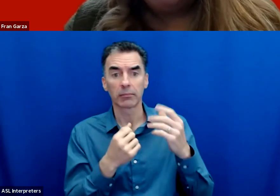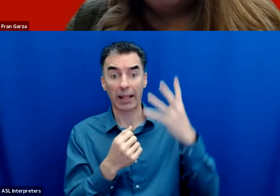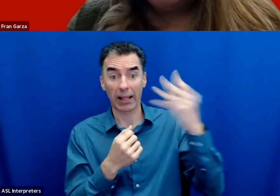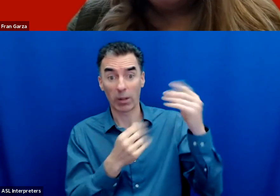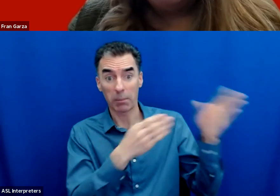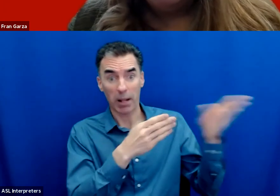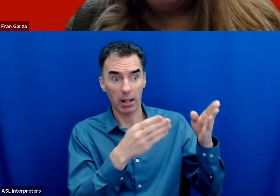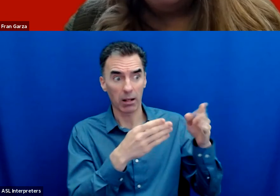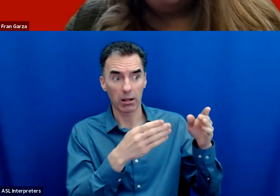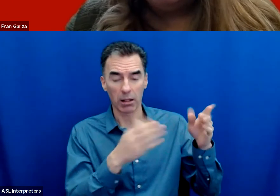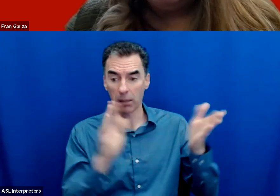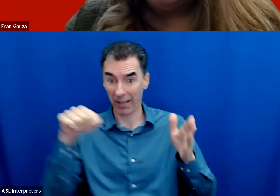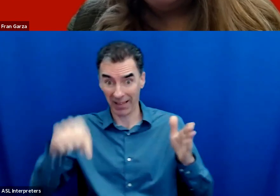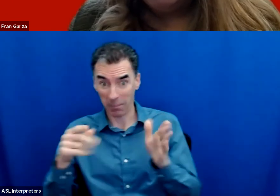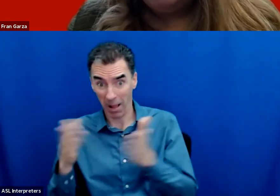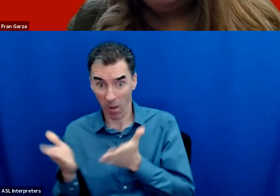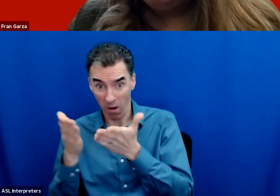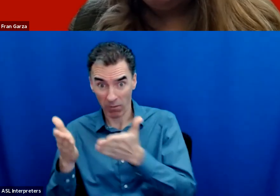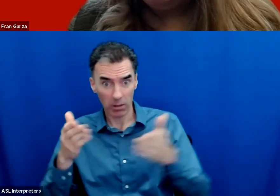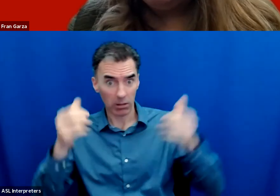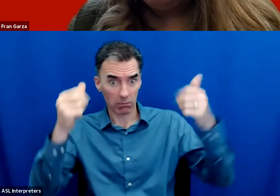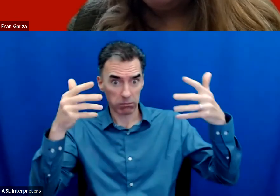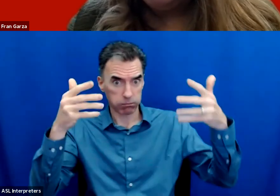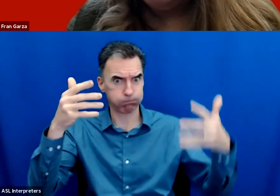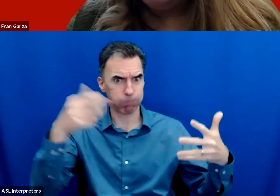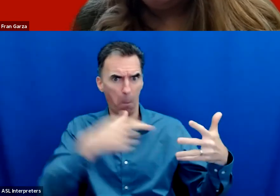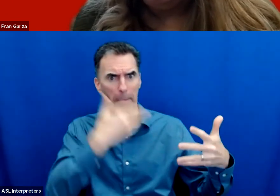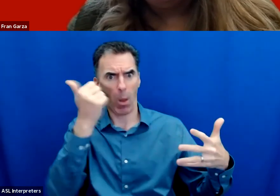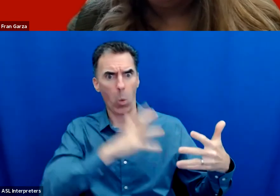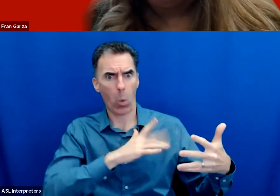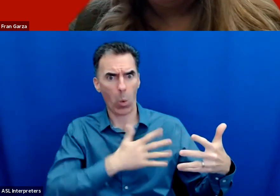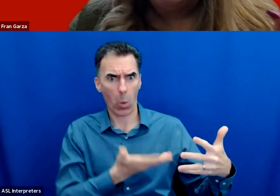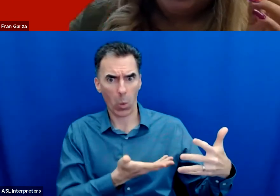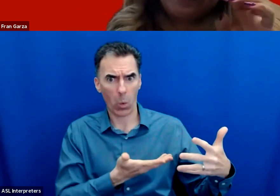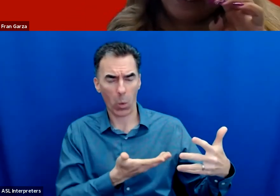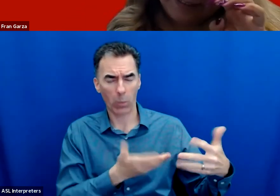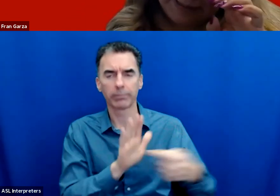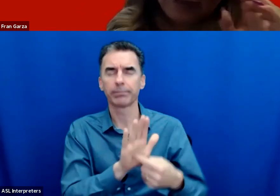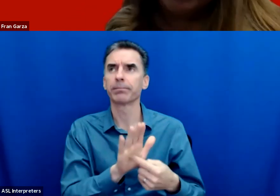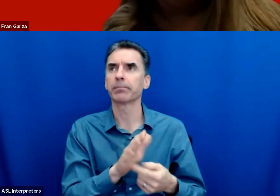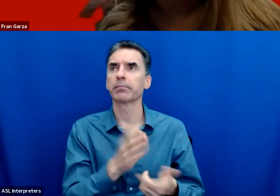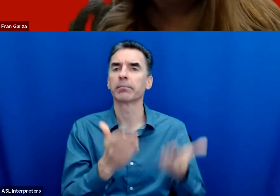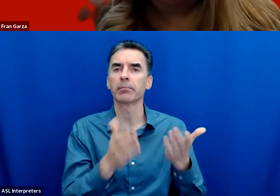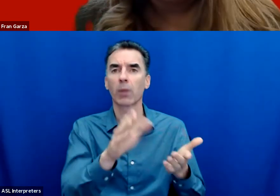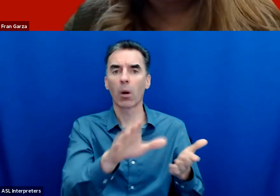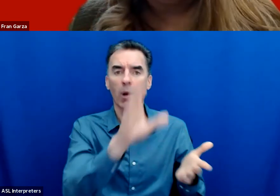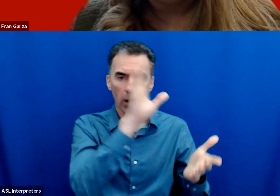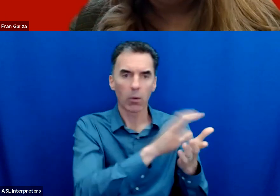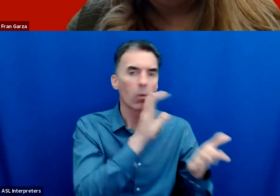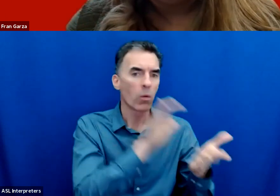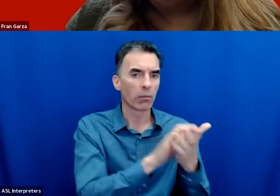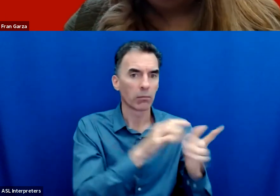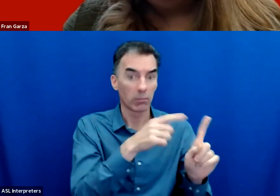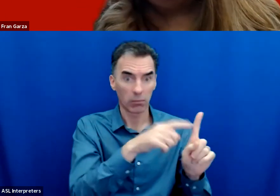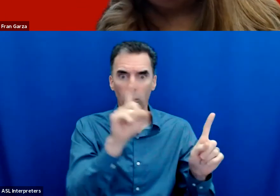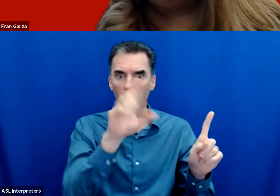than our plans, like let's say you have a spouse that has 100% PPO